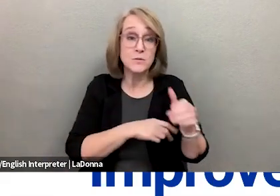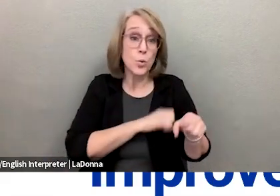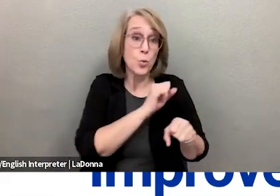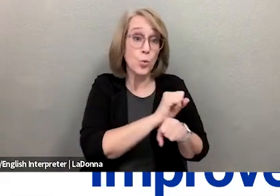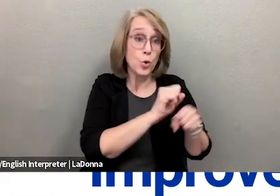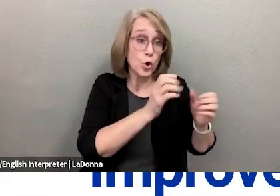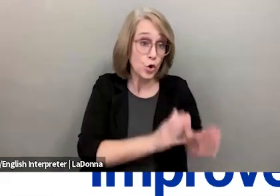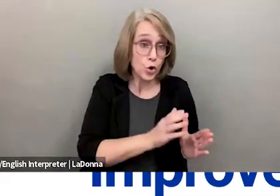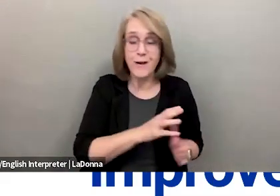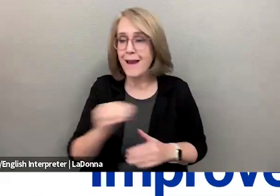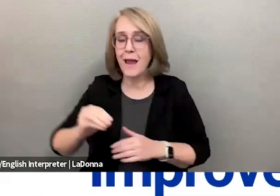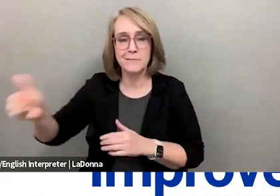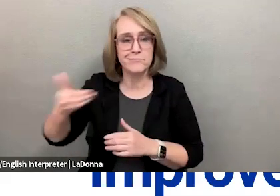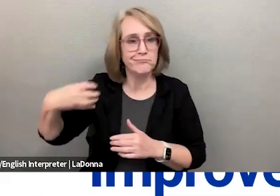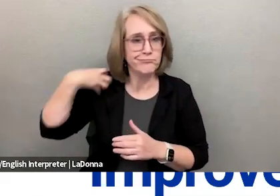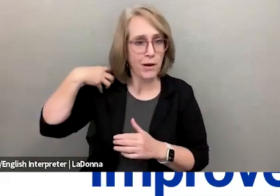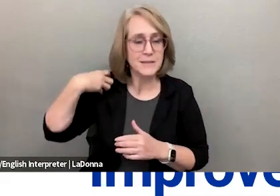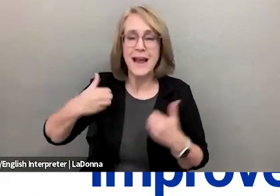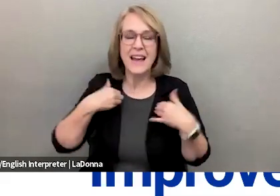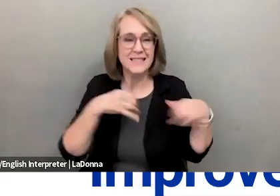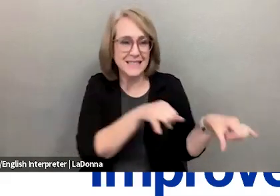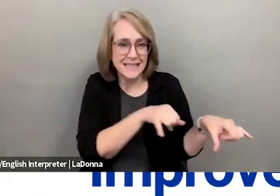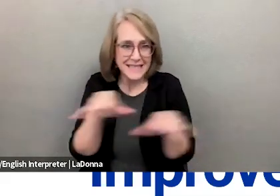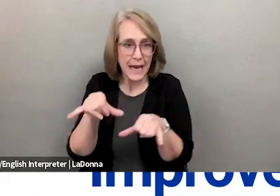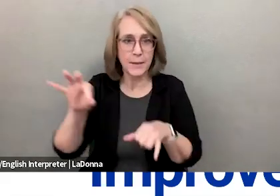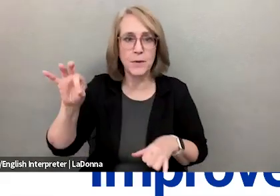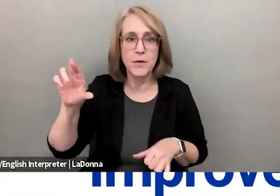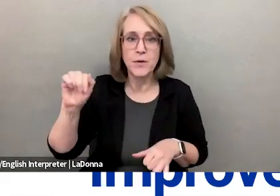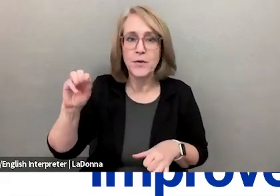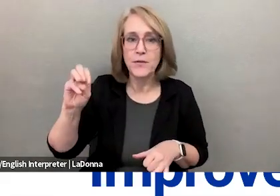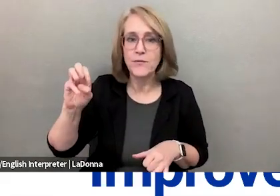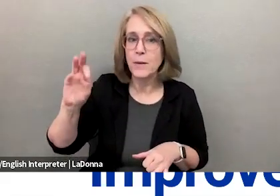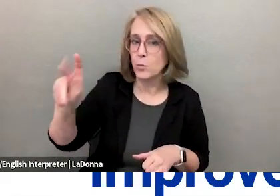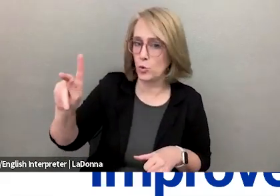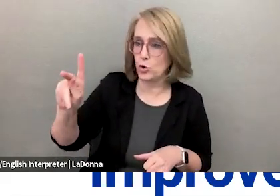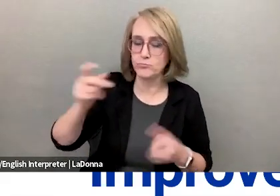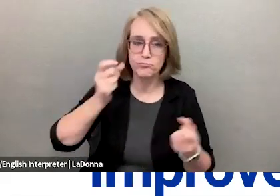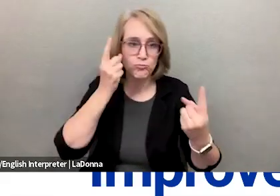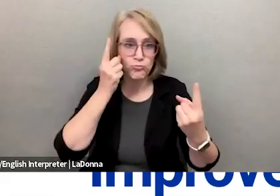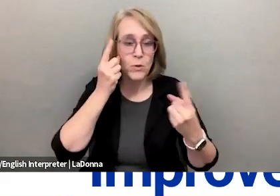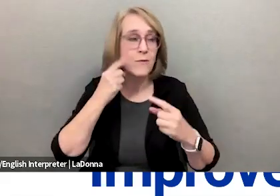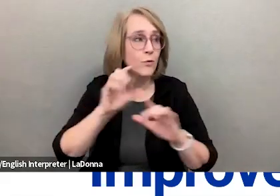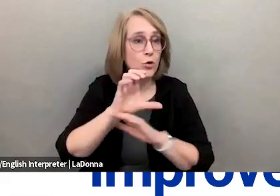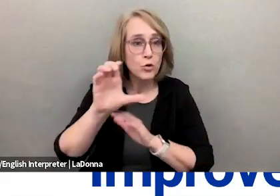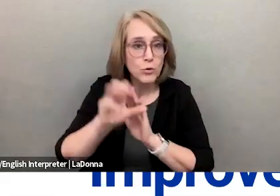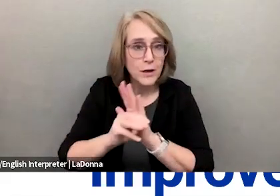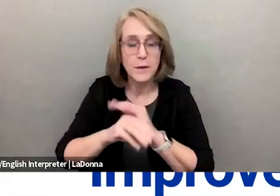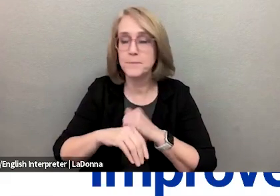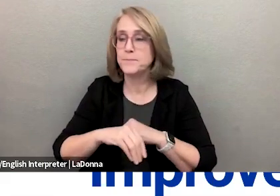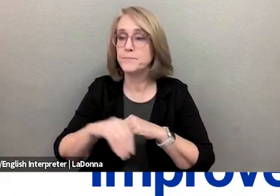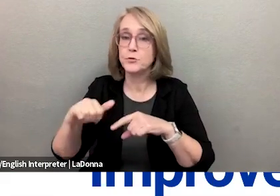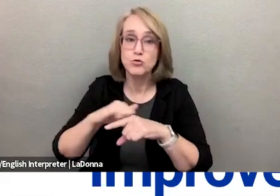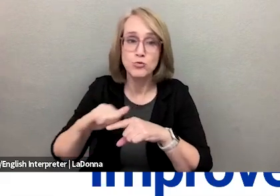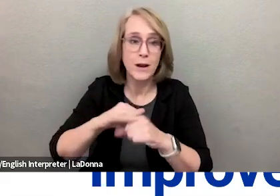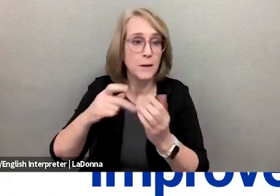has the same framework from which to draw when they create training curricula, when they create training programs, and